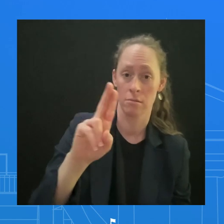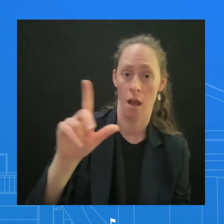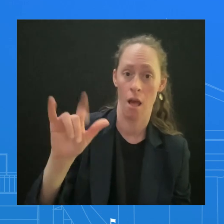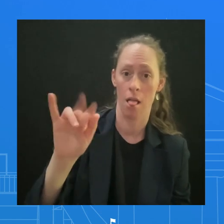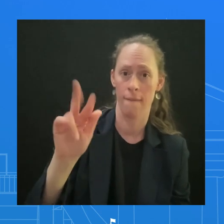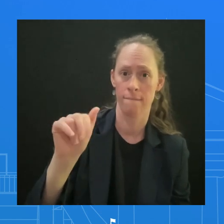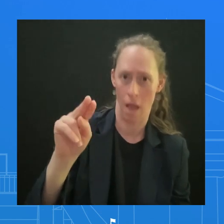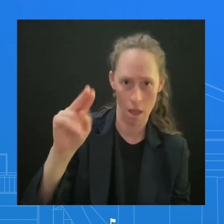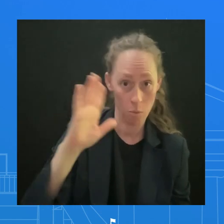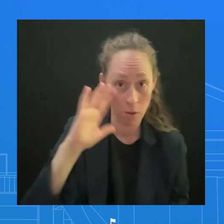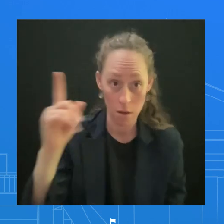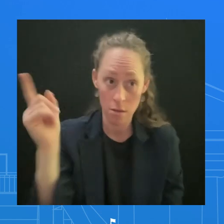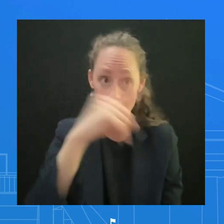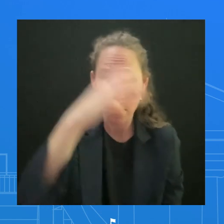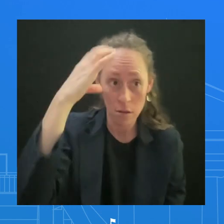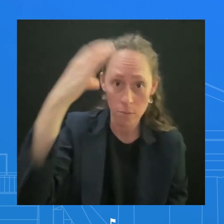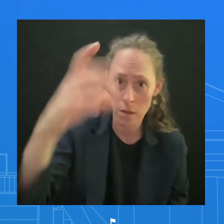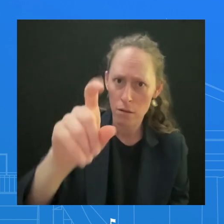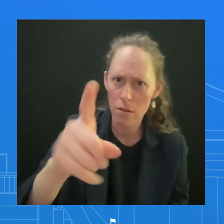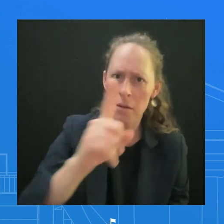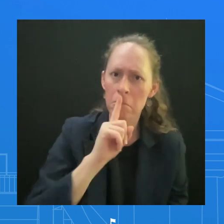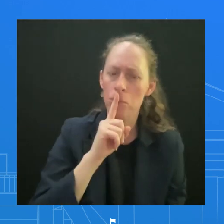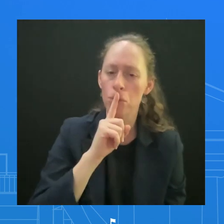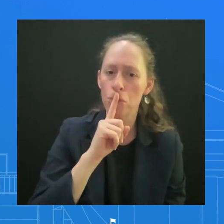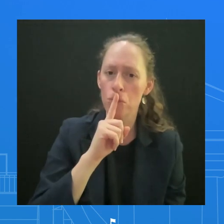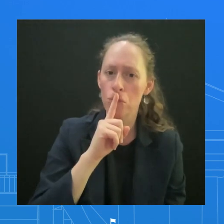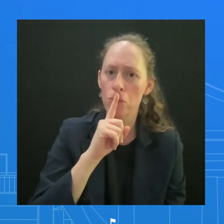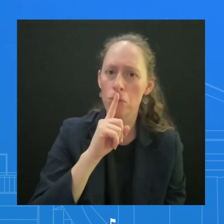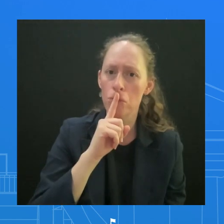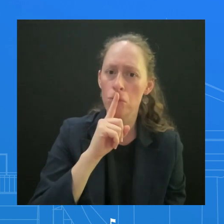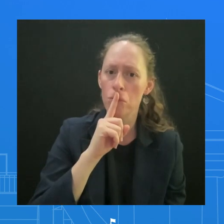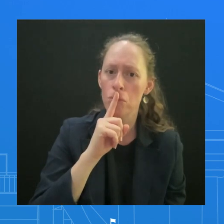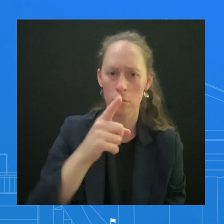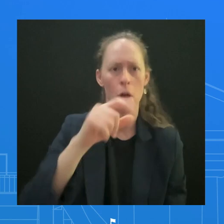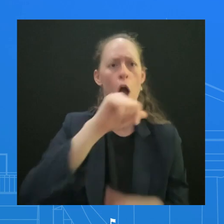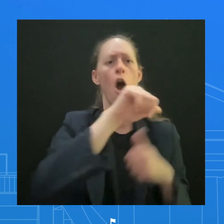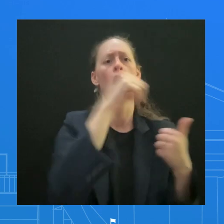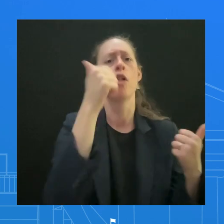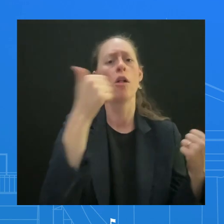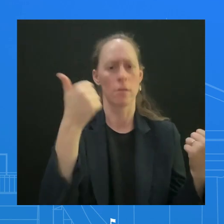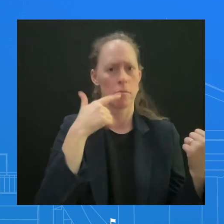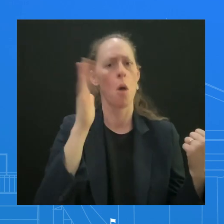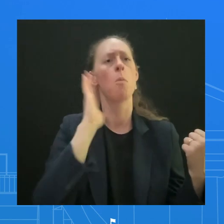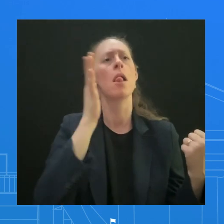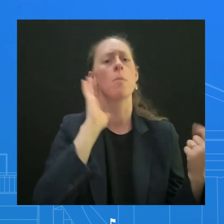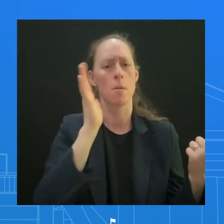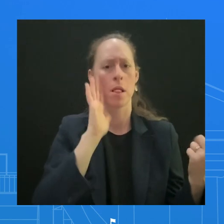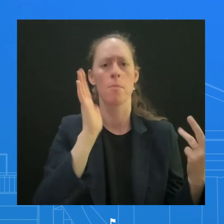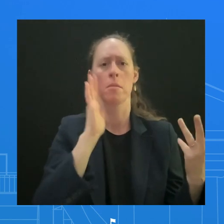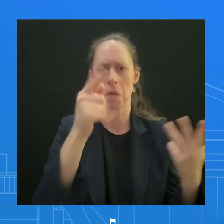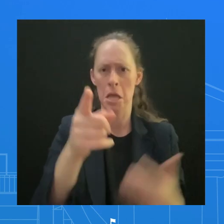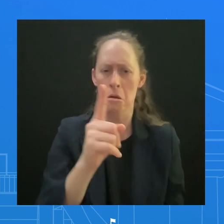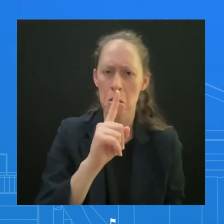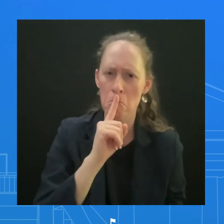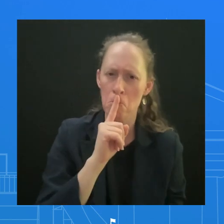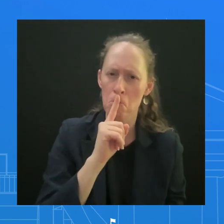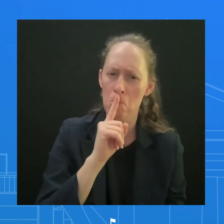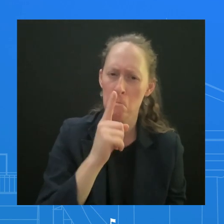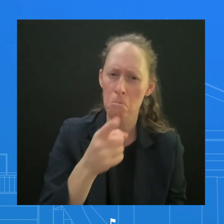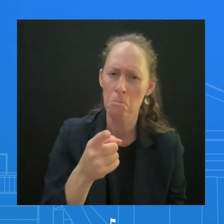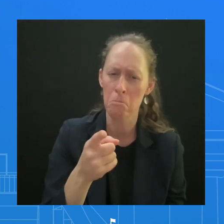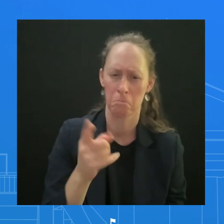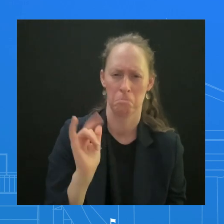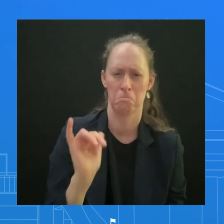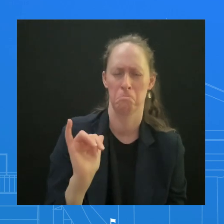countries' media who is attending. But let me try it this way. Can you specify the kind of request that was made by the president